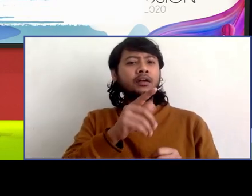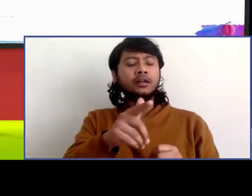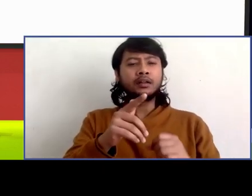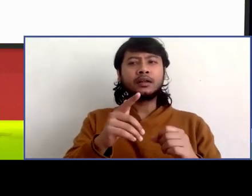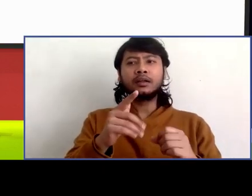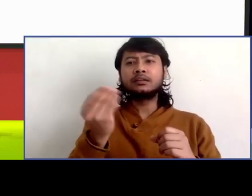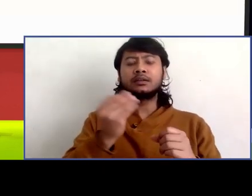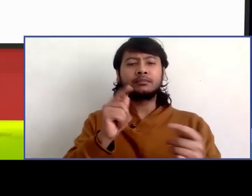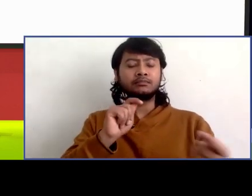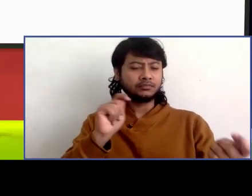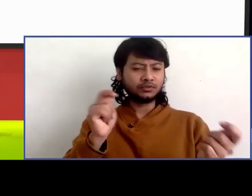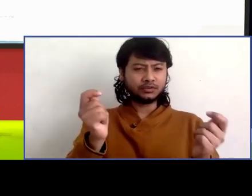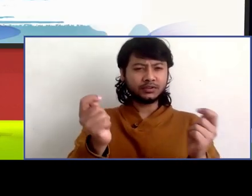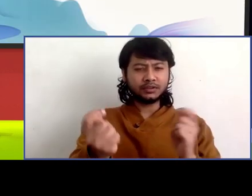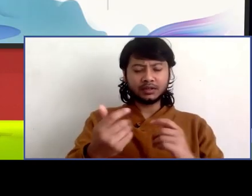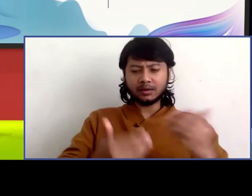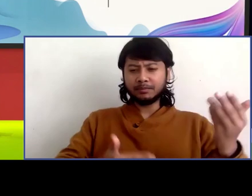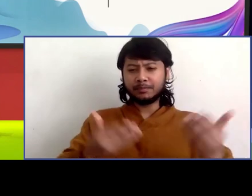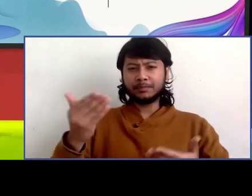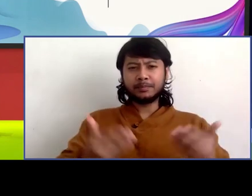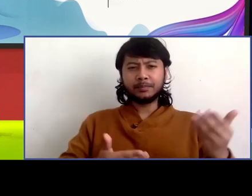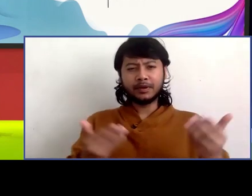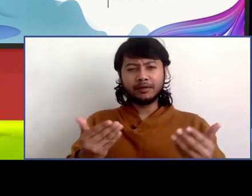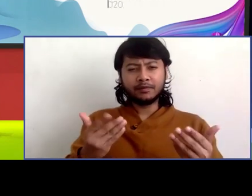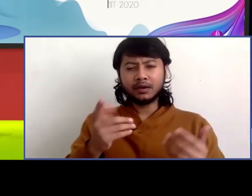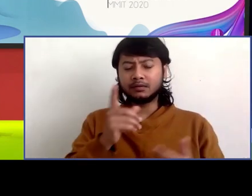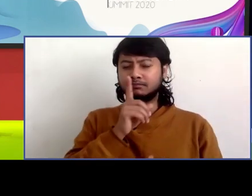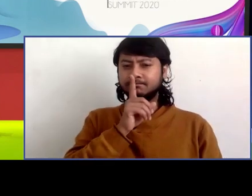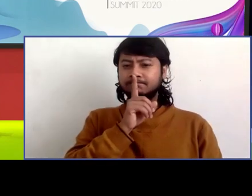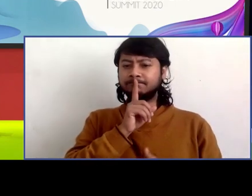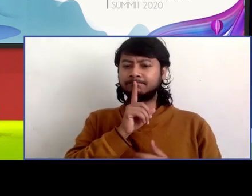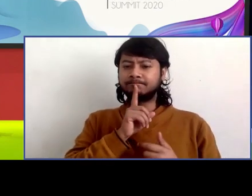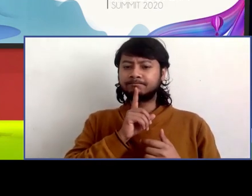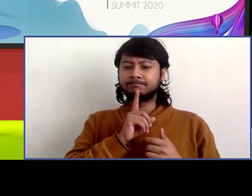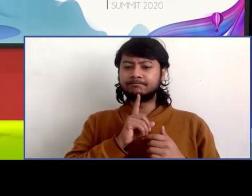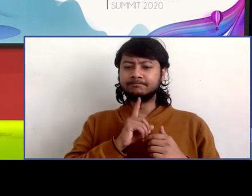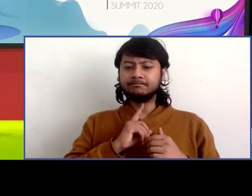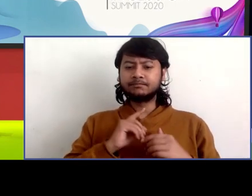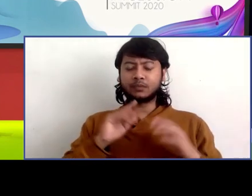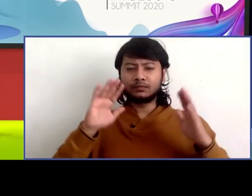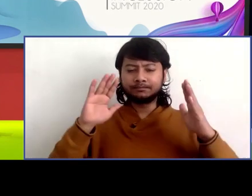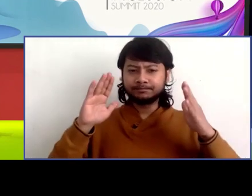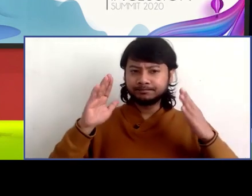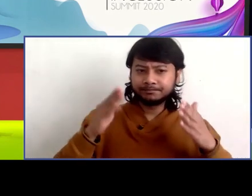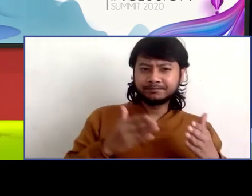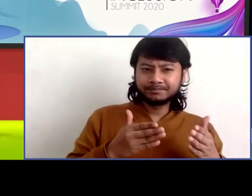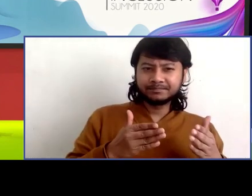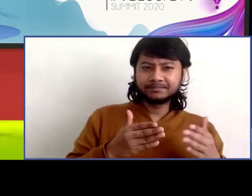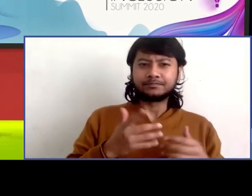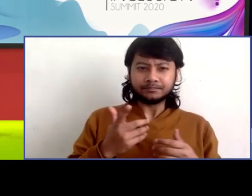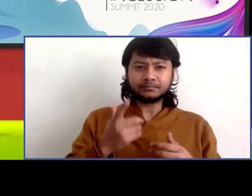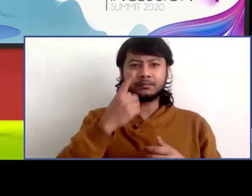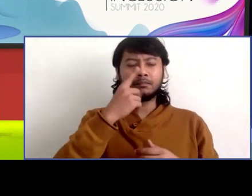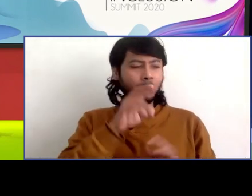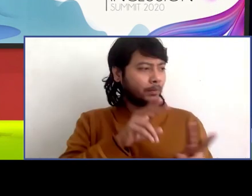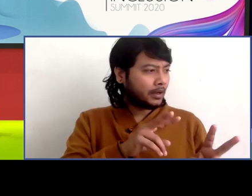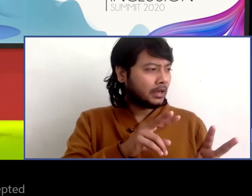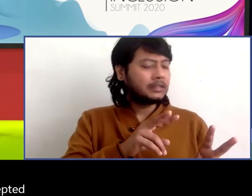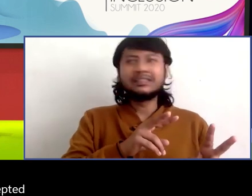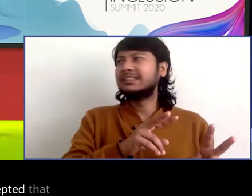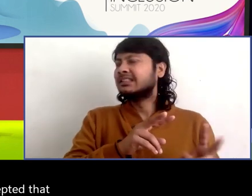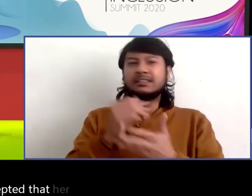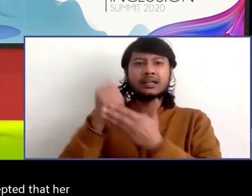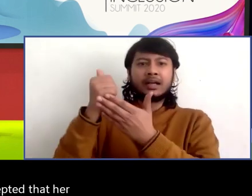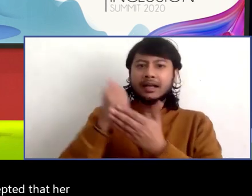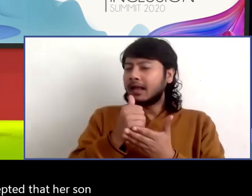quiet. His mother, instead of ignoring it, she went and took help. And she accepted that her son had